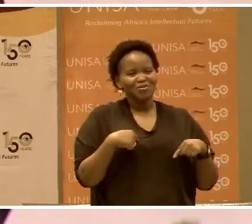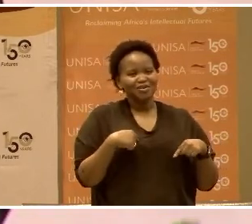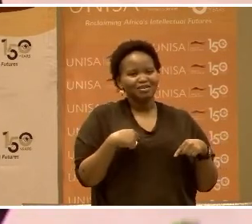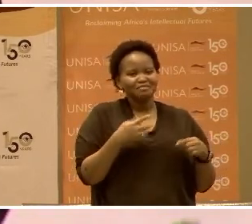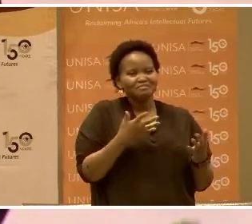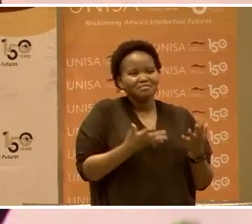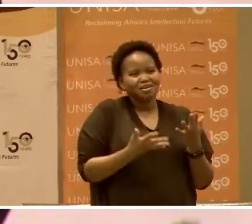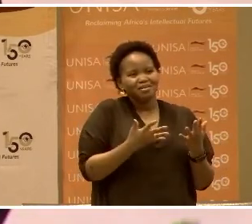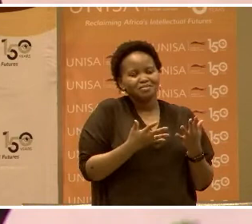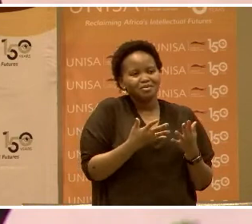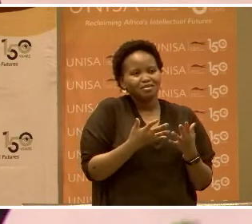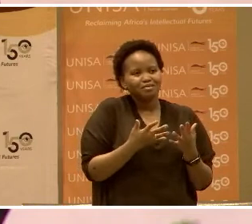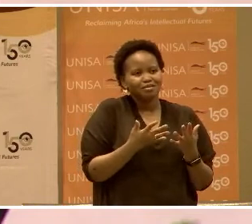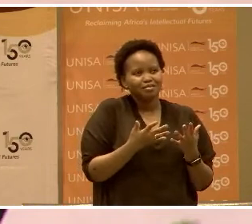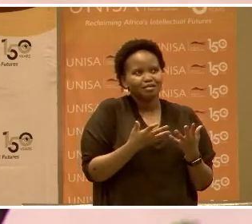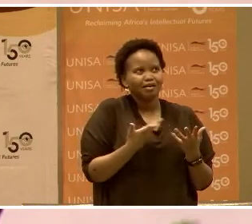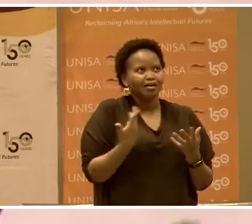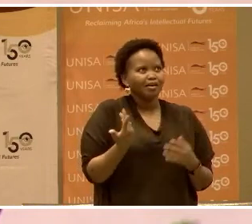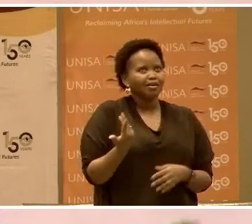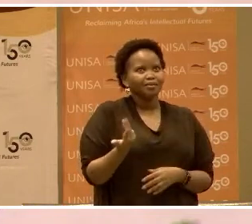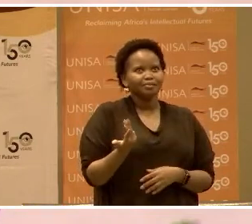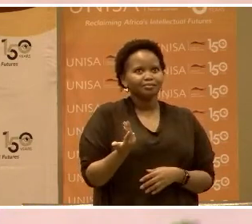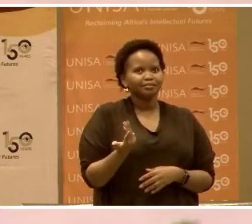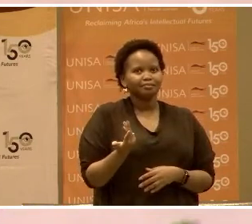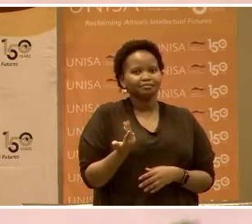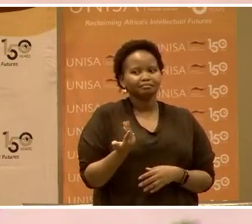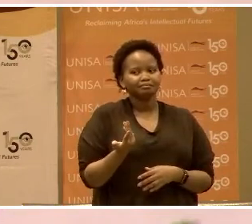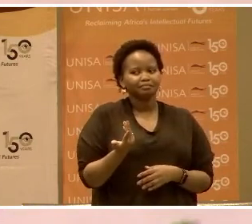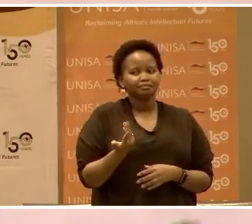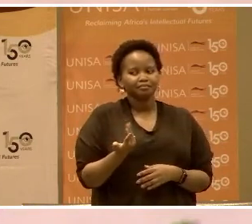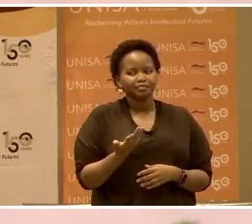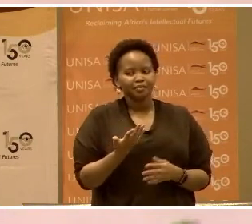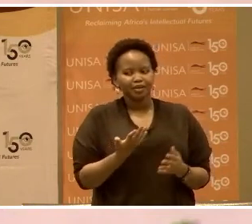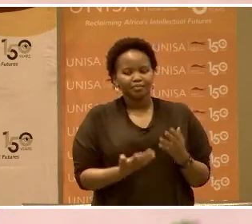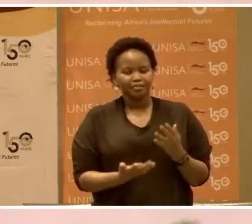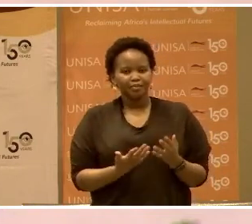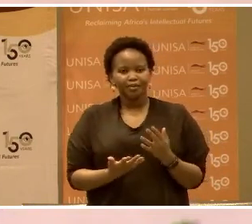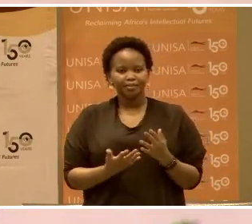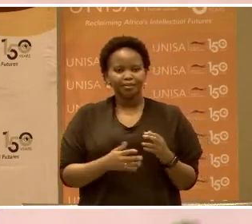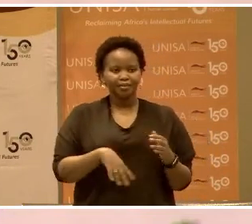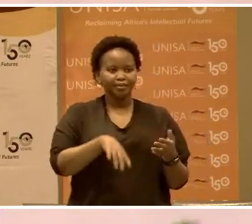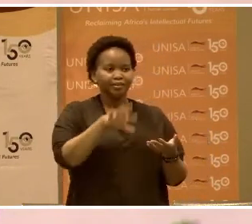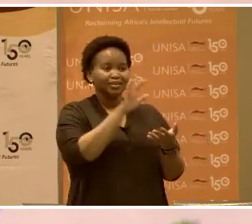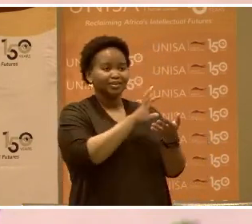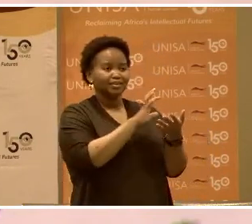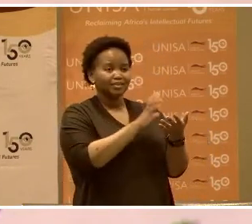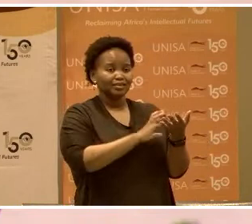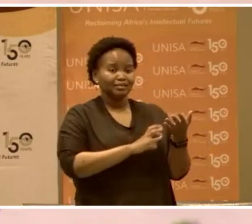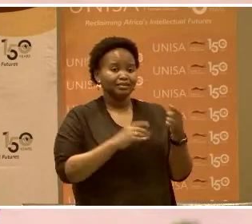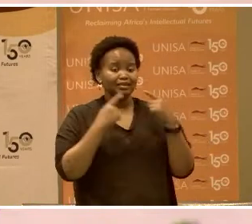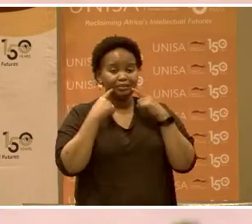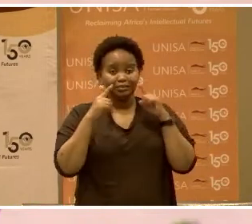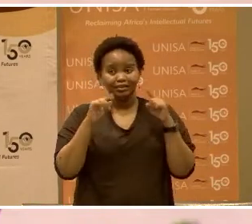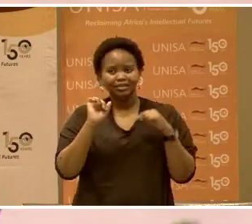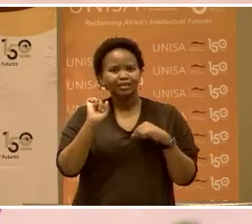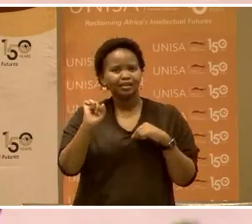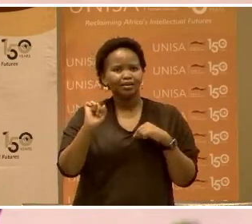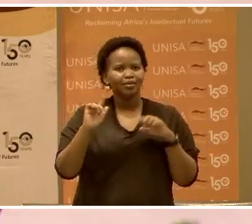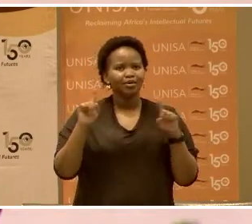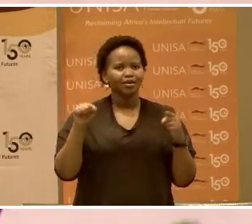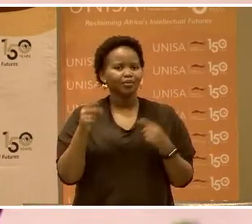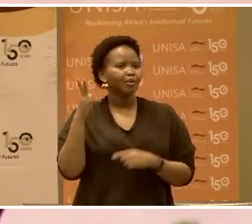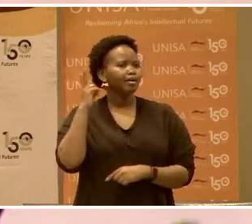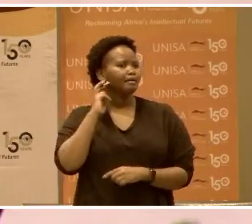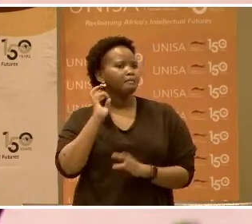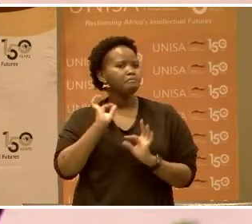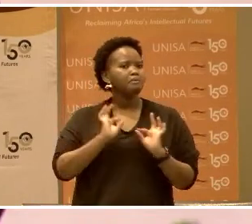be able to have him finish his speech because of perhaps load shedding or